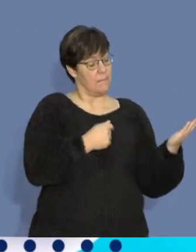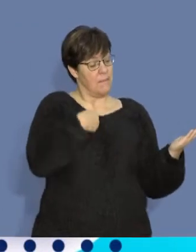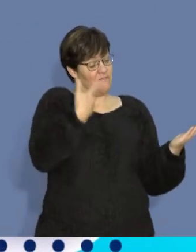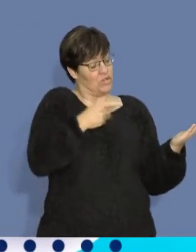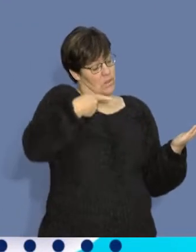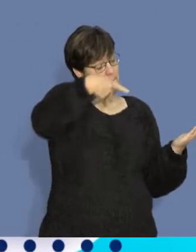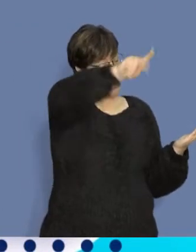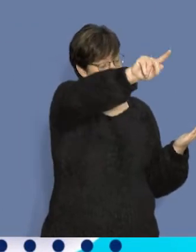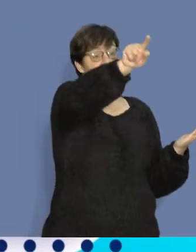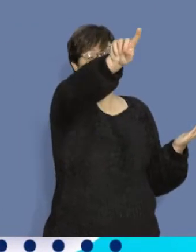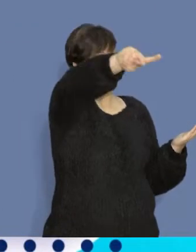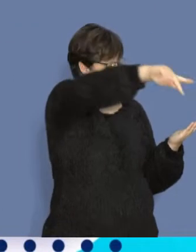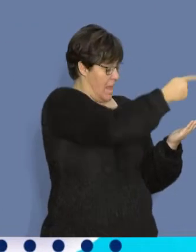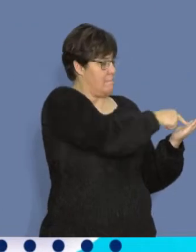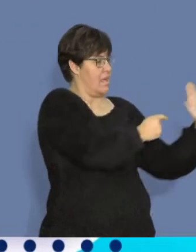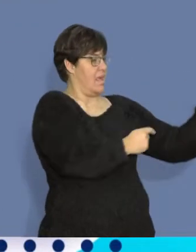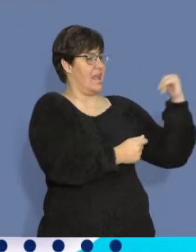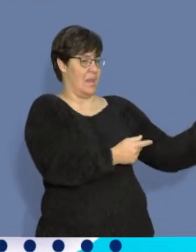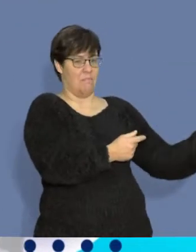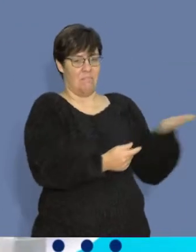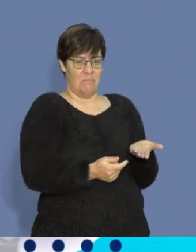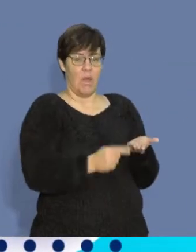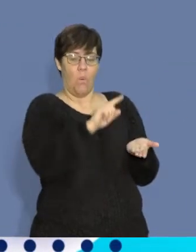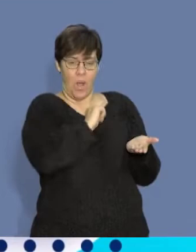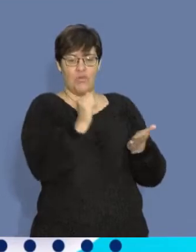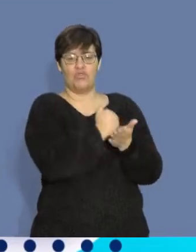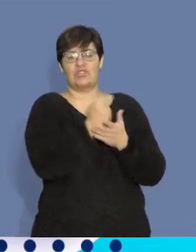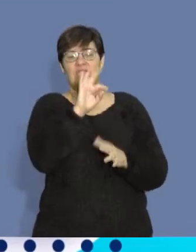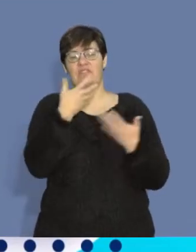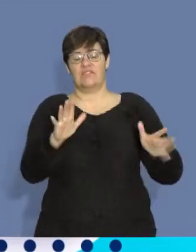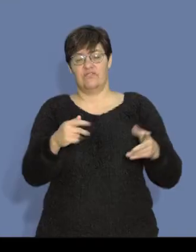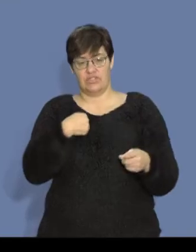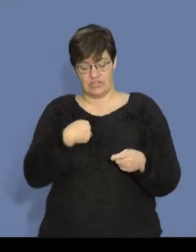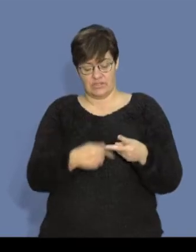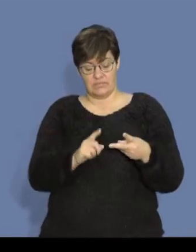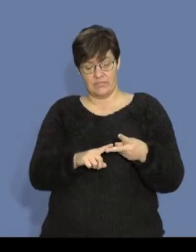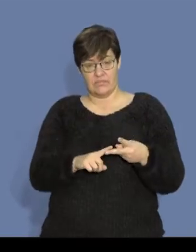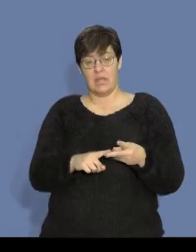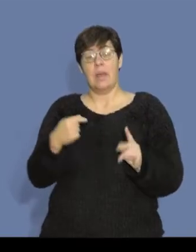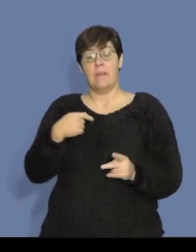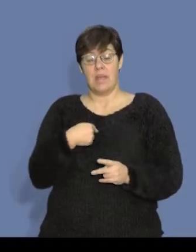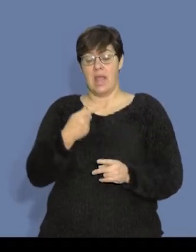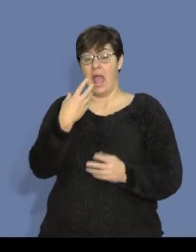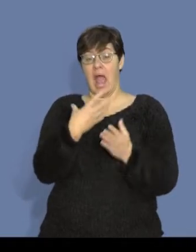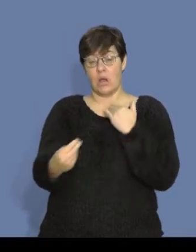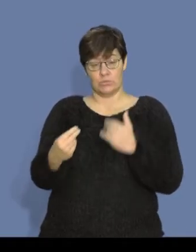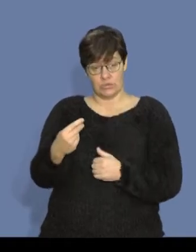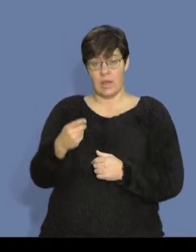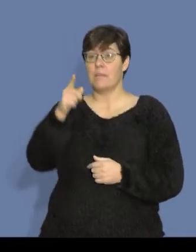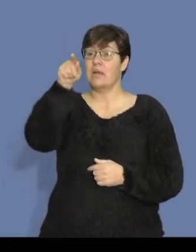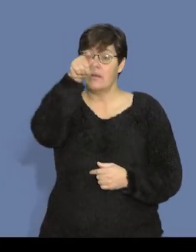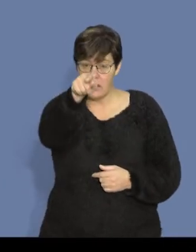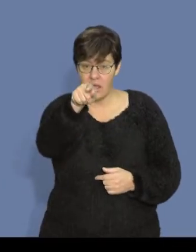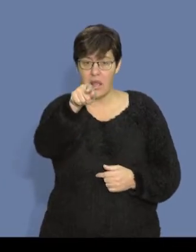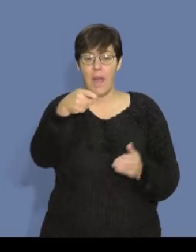we are VAT registered and we are a VAT vendor. Output VAT, clearly all the VAT that